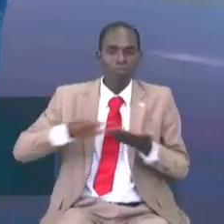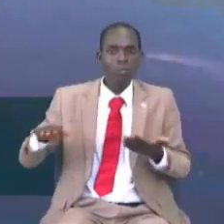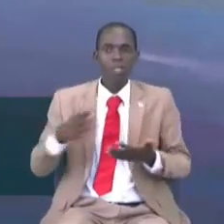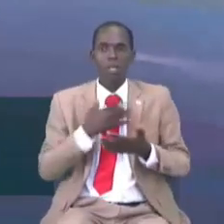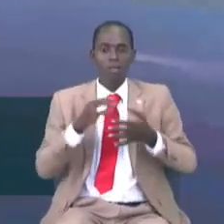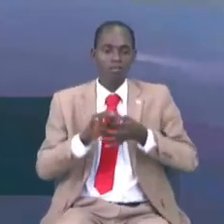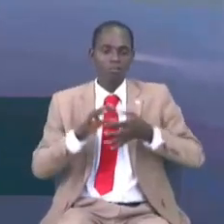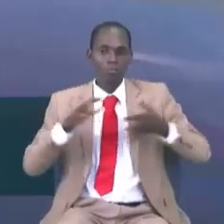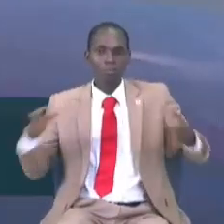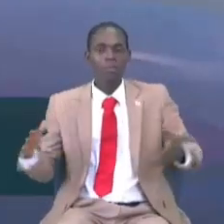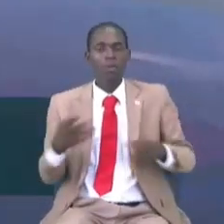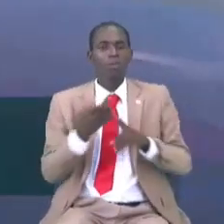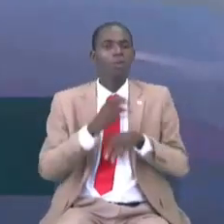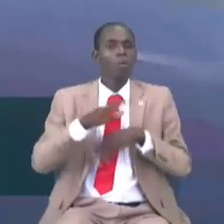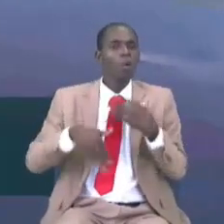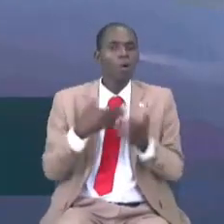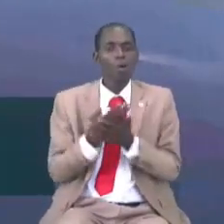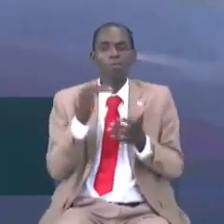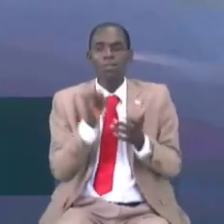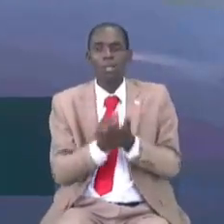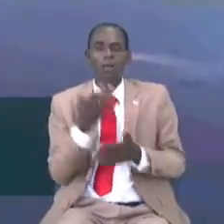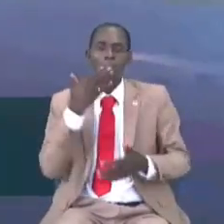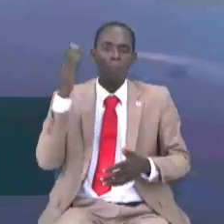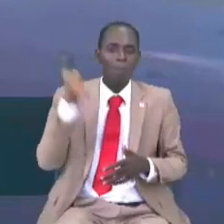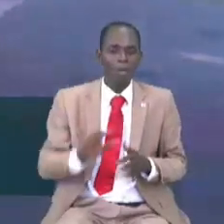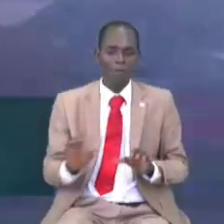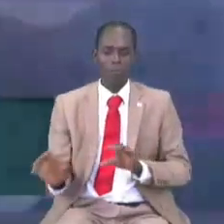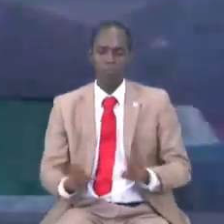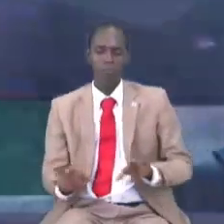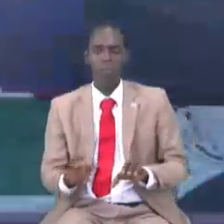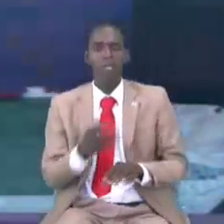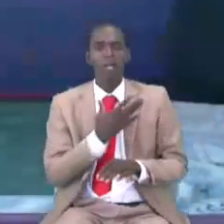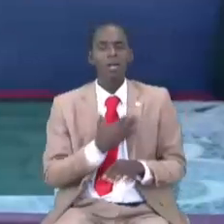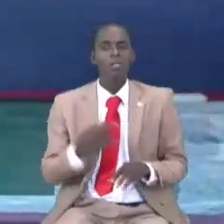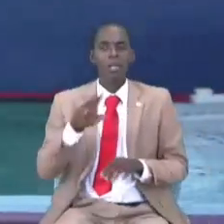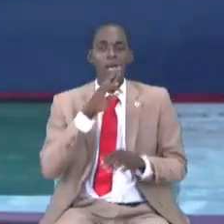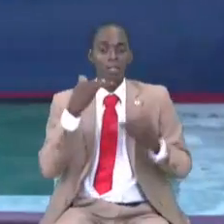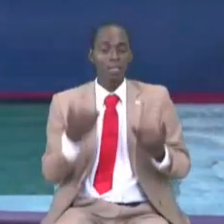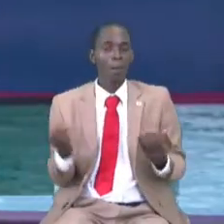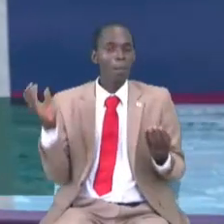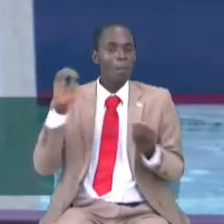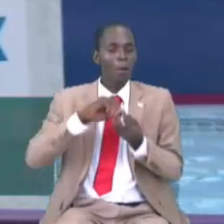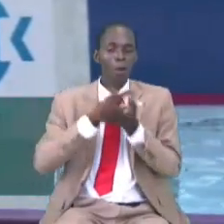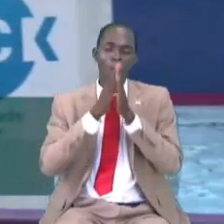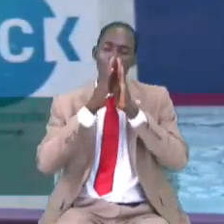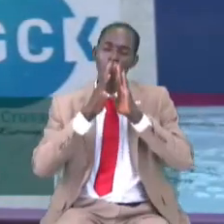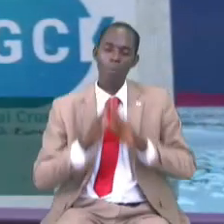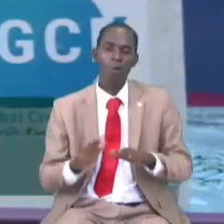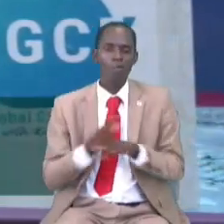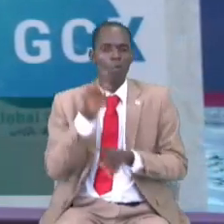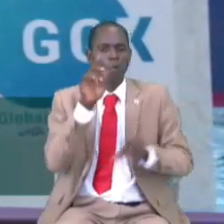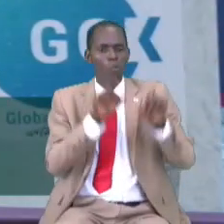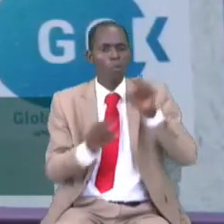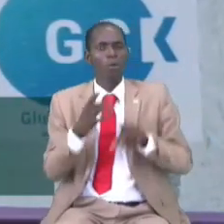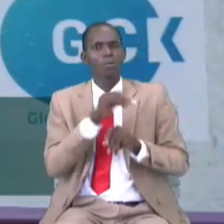now peaceful people. And the Lord saw that. That's what the Lord is looking for. You say, we meet the Lord. He is the Prince